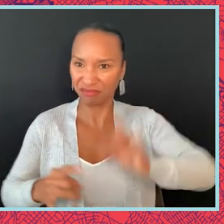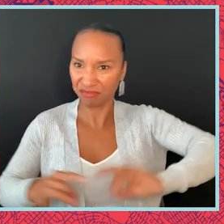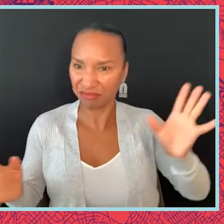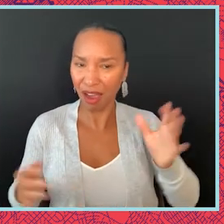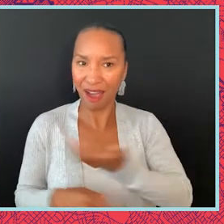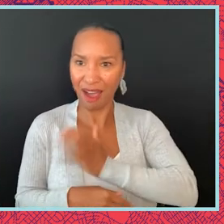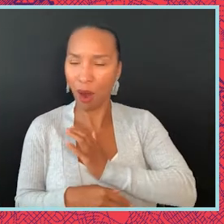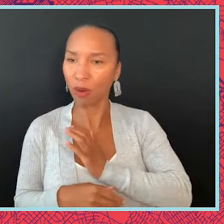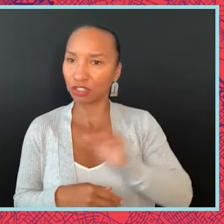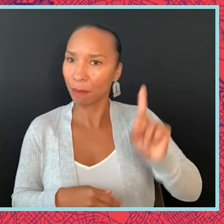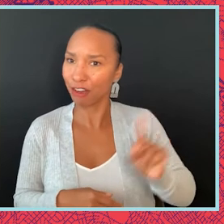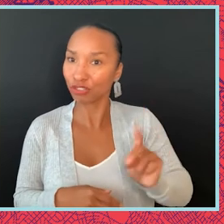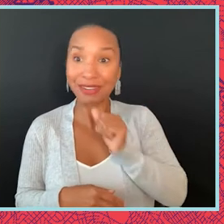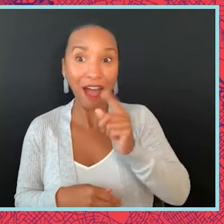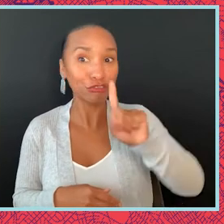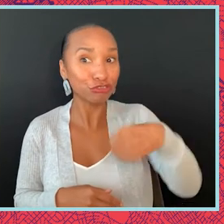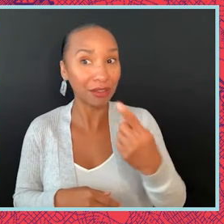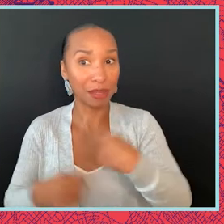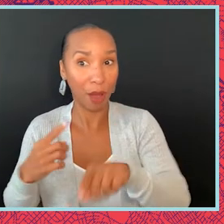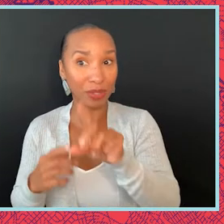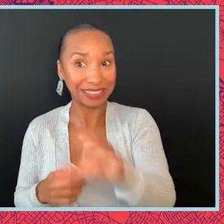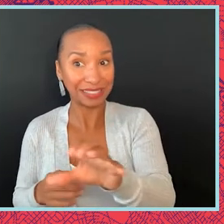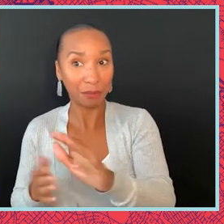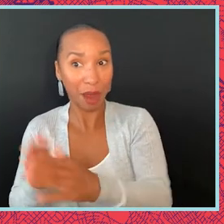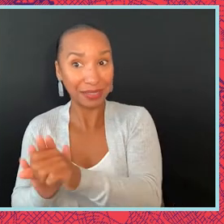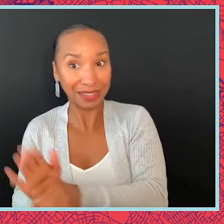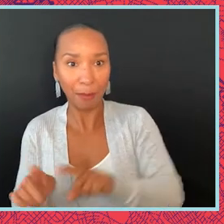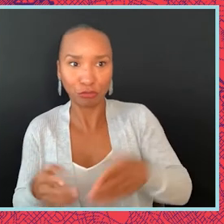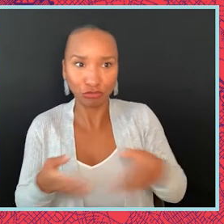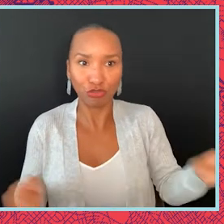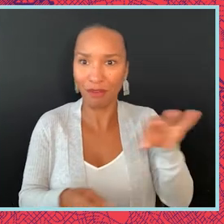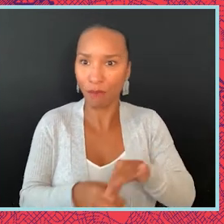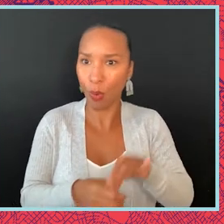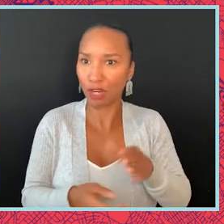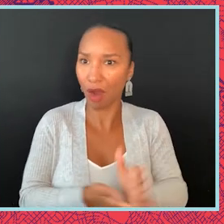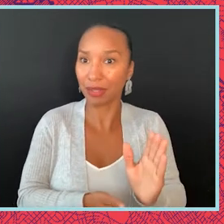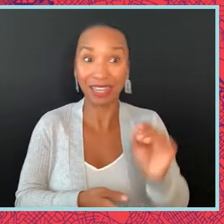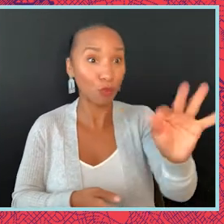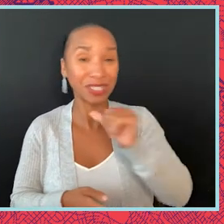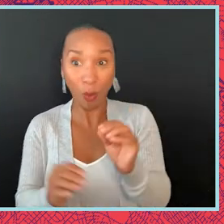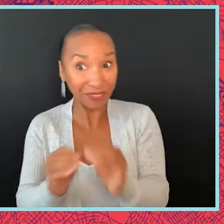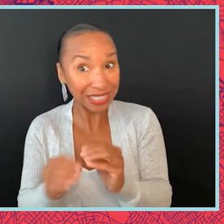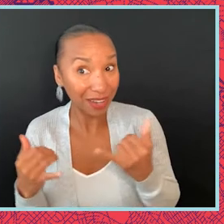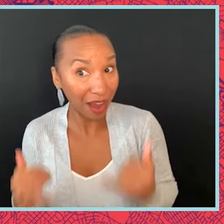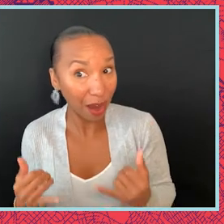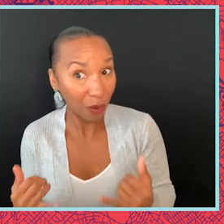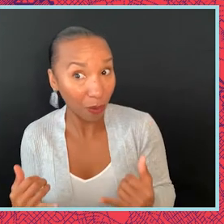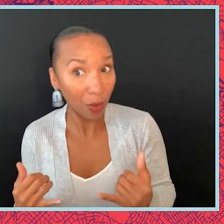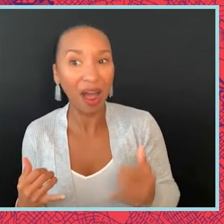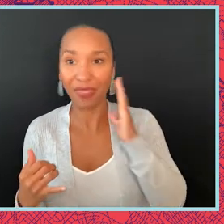on our democracy, not just DC statehood, but voting rights in general, if we don't correct the stain on our democracy,